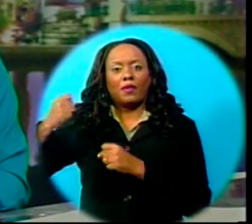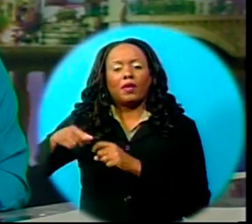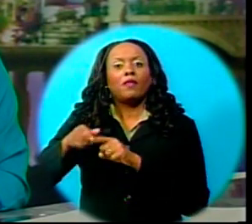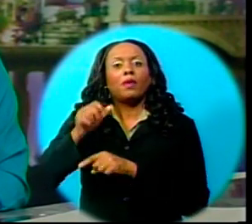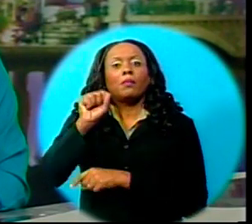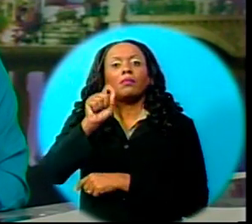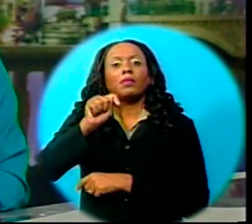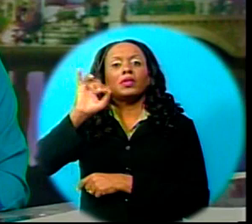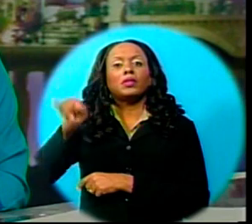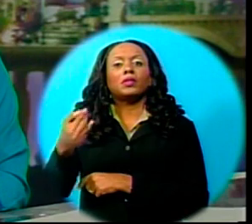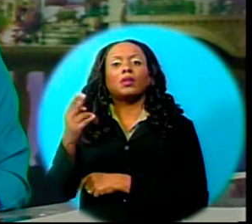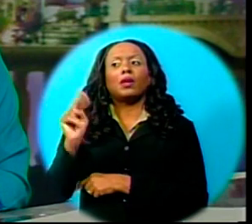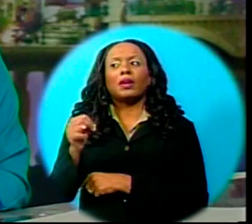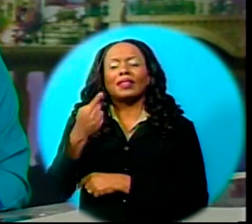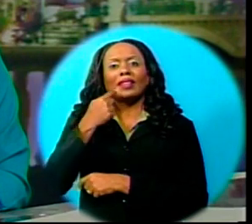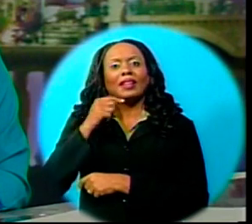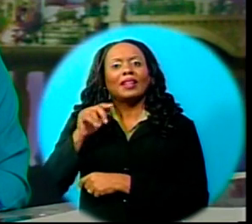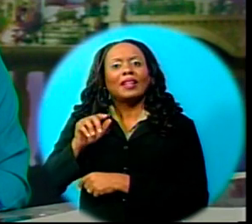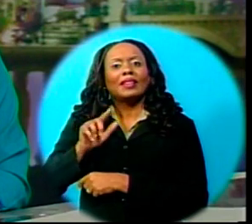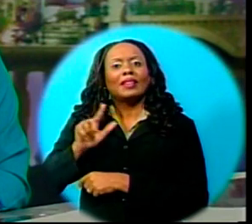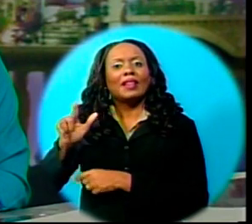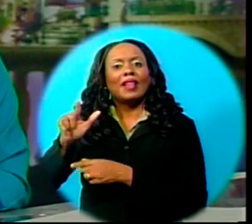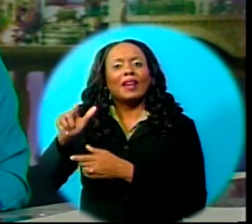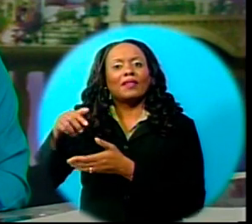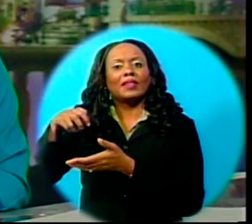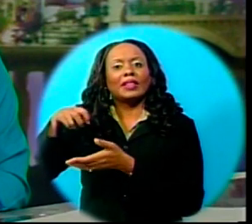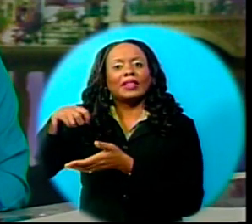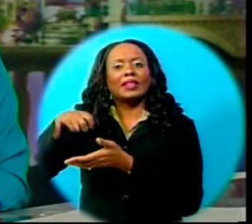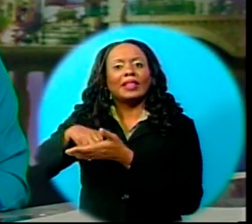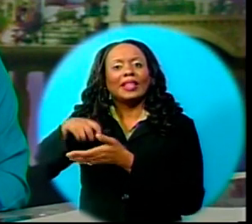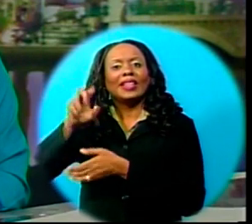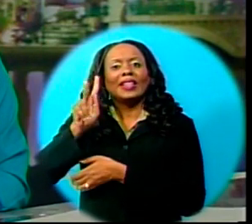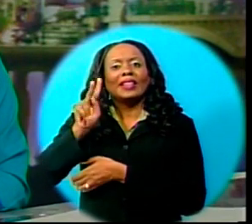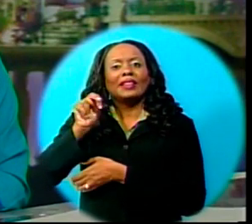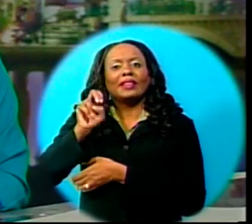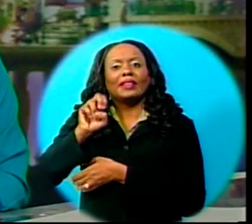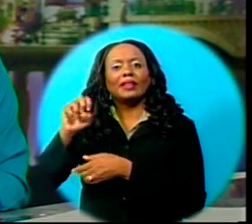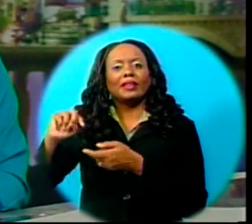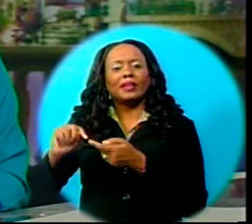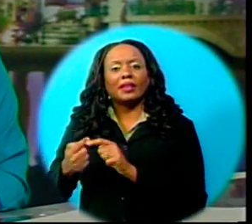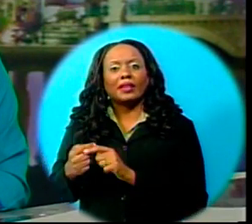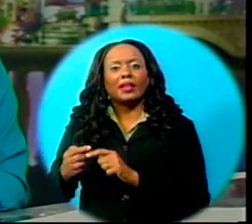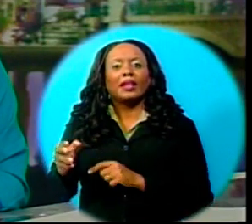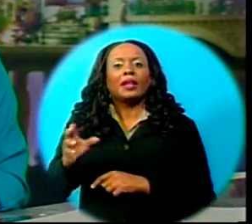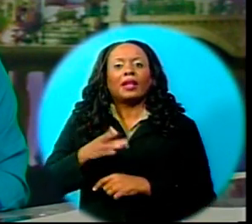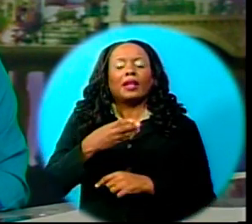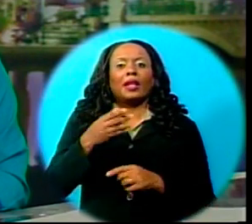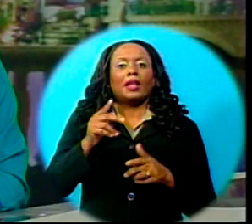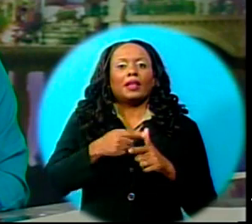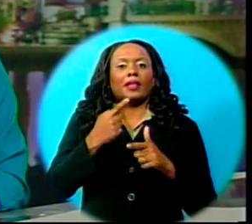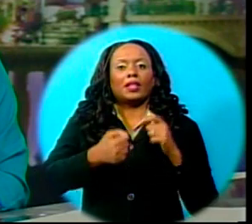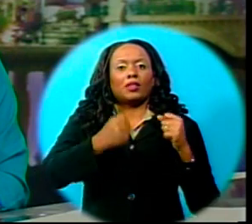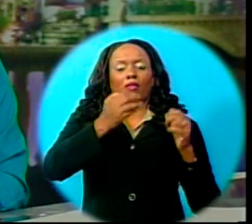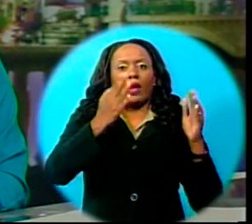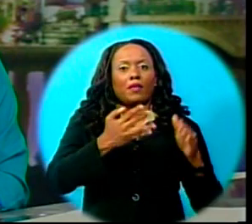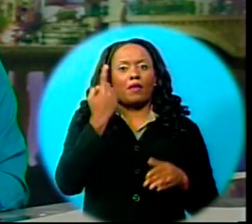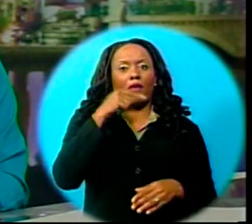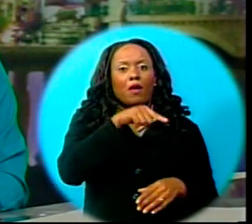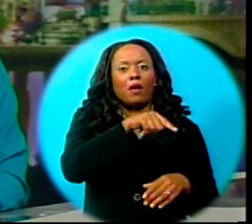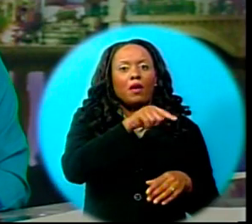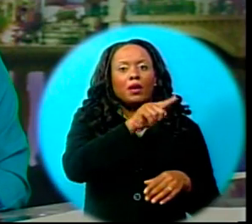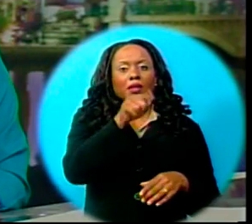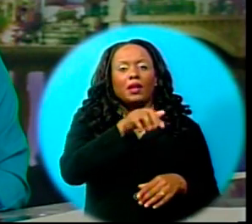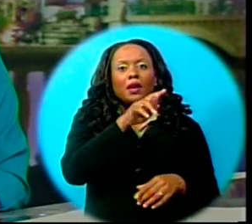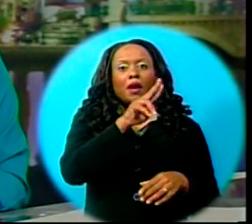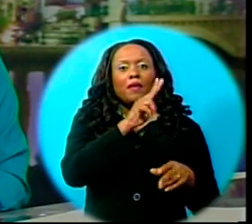of pain to his left knee, while the driver of the ZR, Kevin Johnson, 32 years, of Lewis Gap, Green Hill, St.